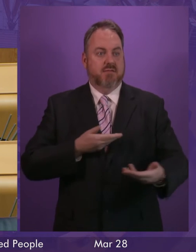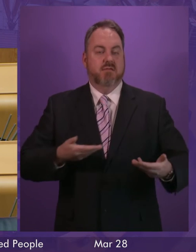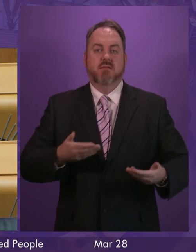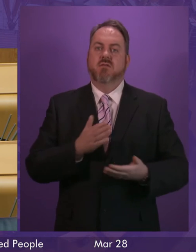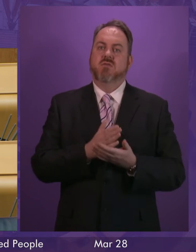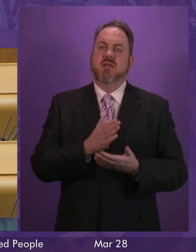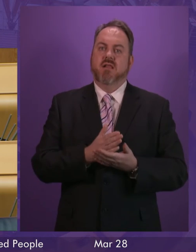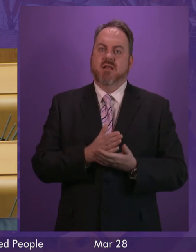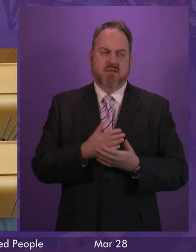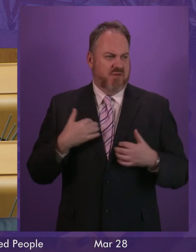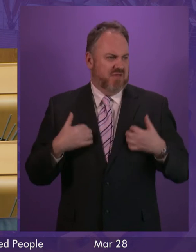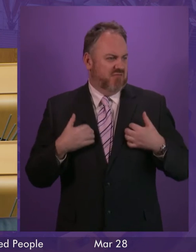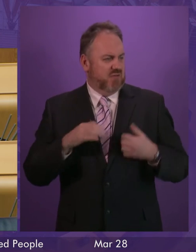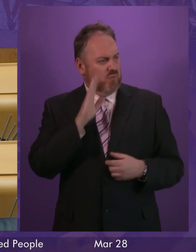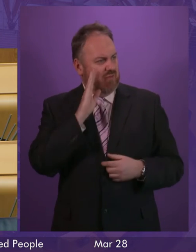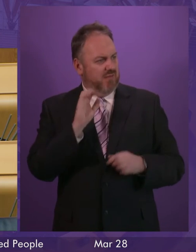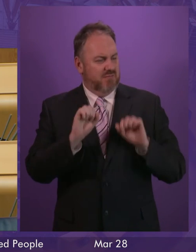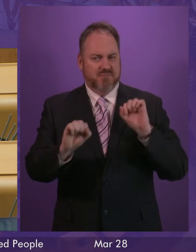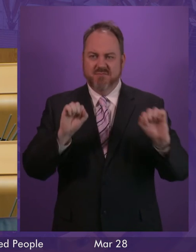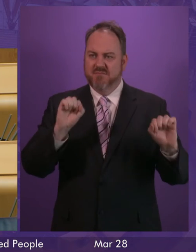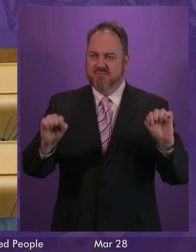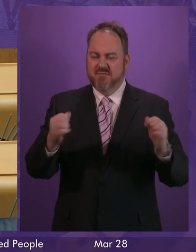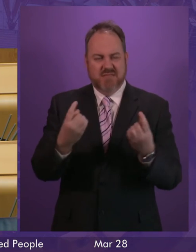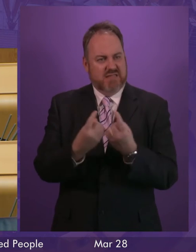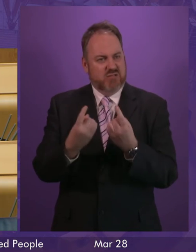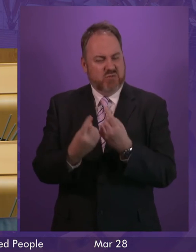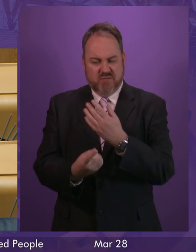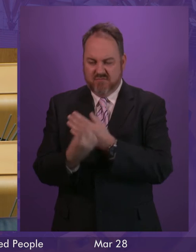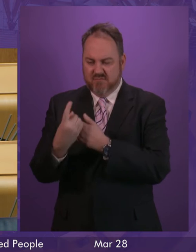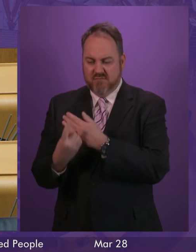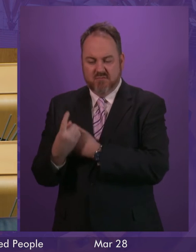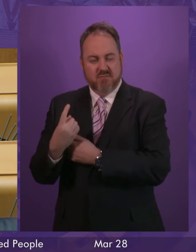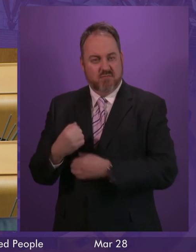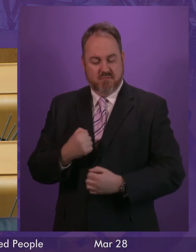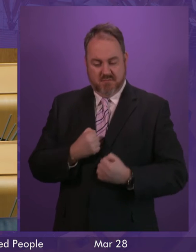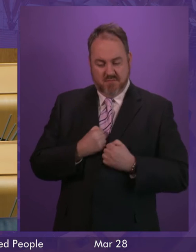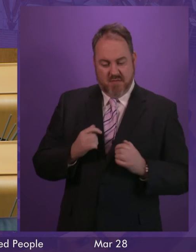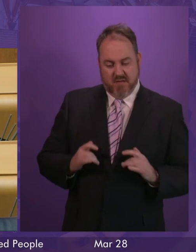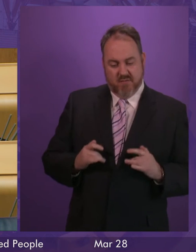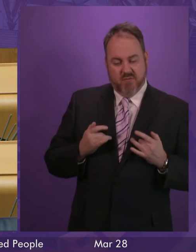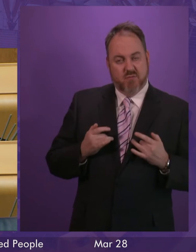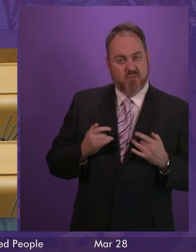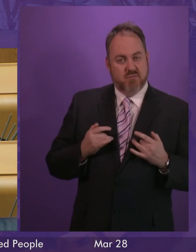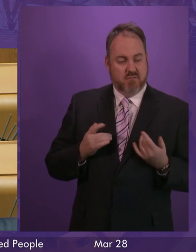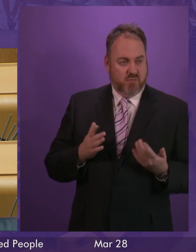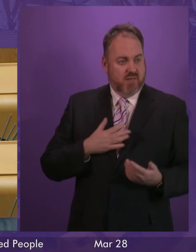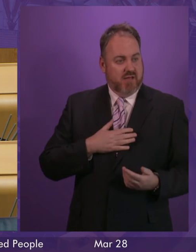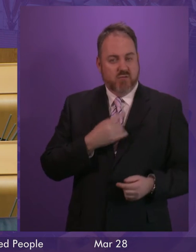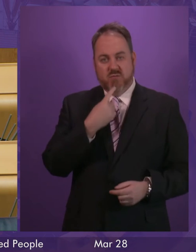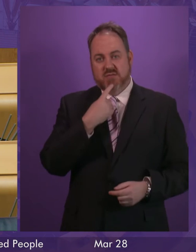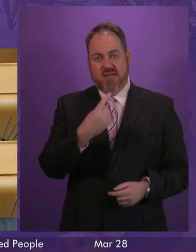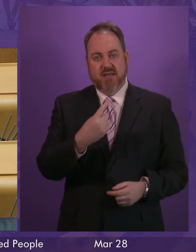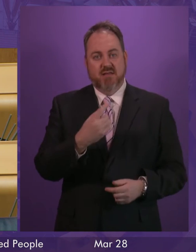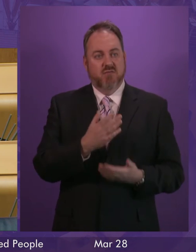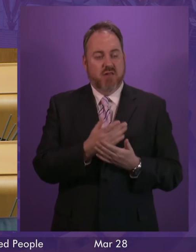very interesting contributions and issues being raised. For my part, I would like to start by saying it